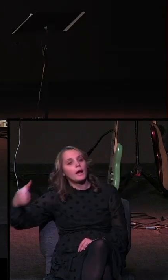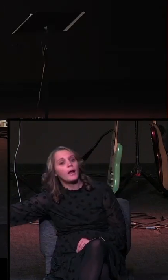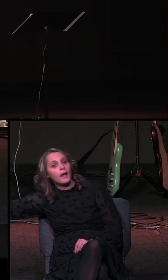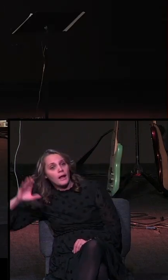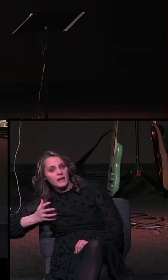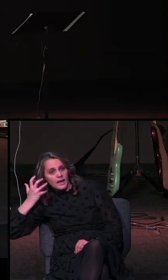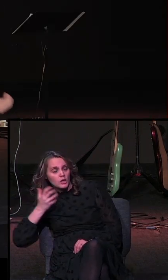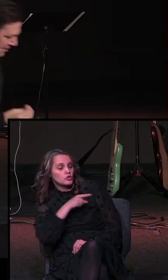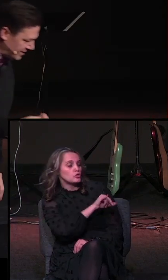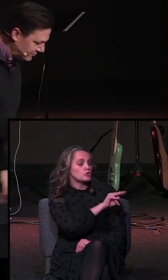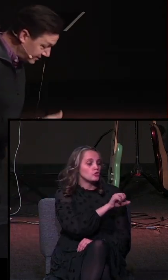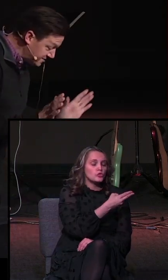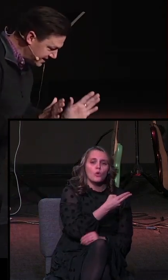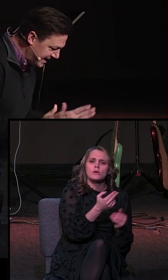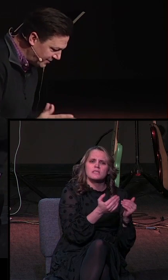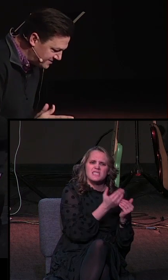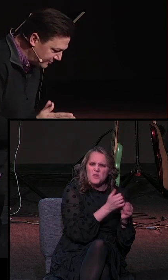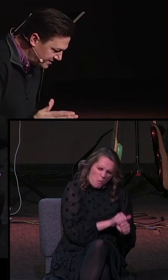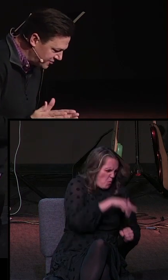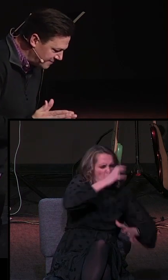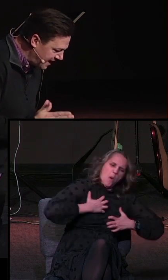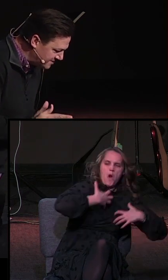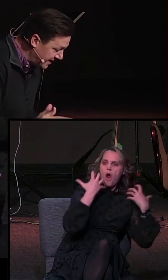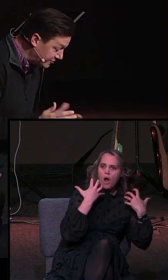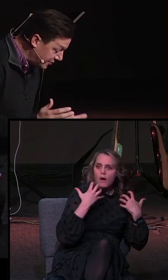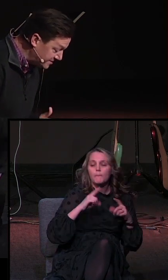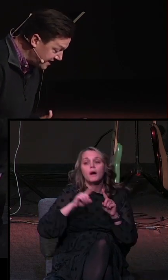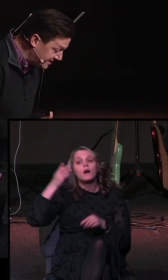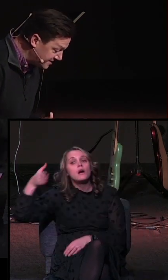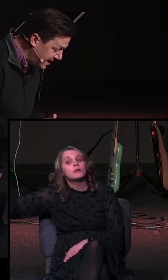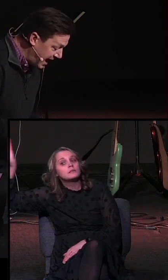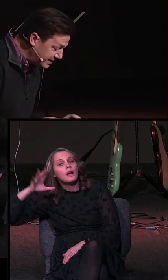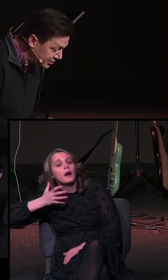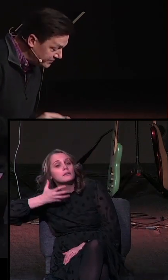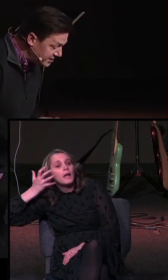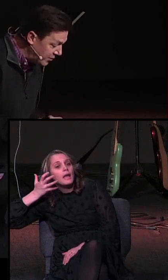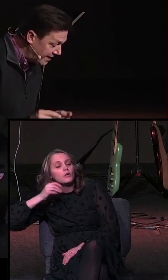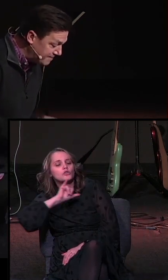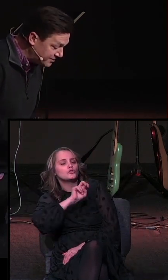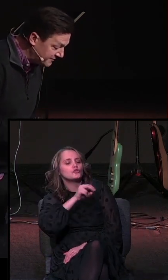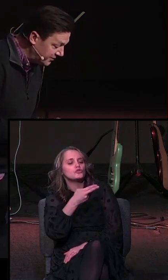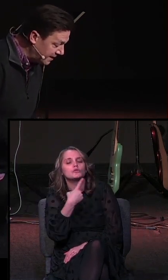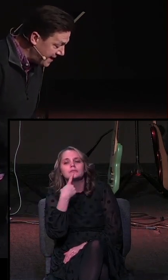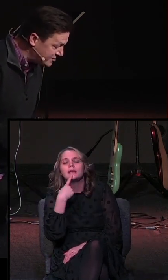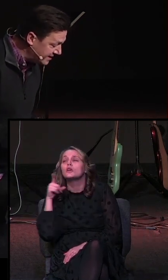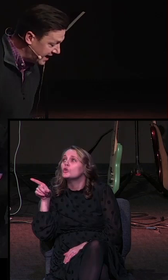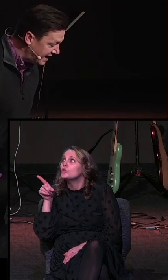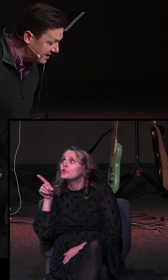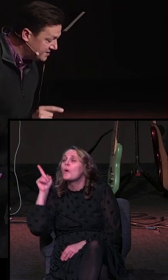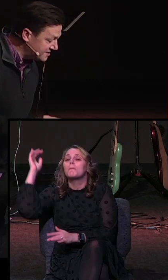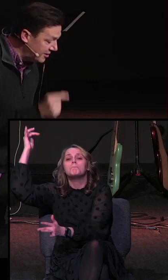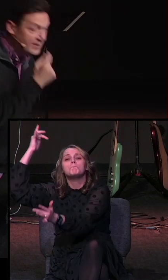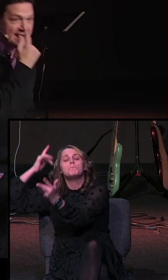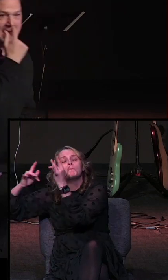hara. But when you listen again, when it describes God's anger, Jonah says, "I knew that you are a merciful and compassionate